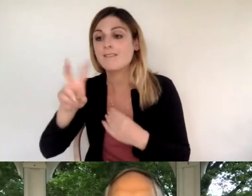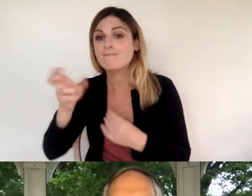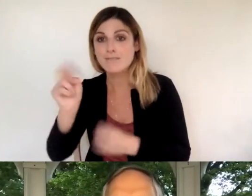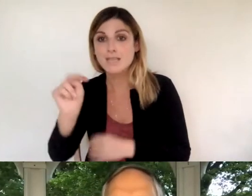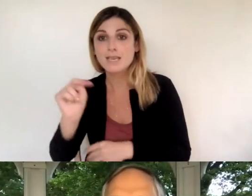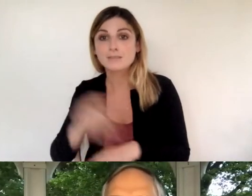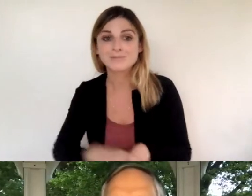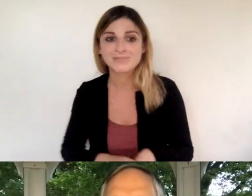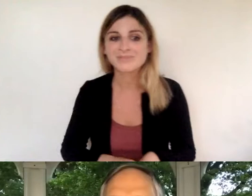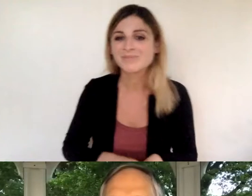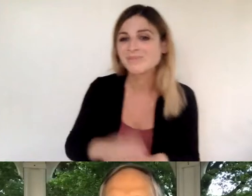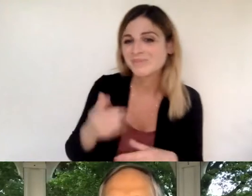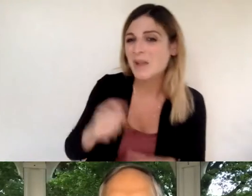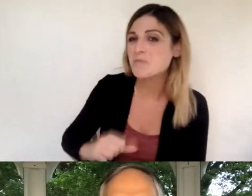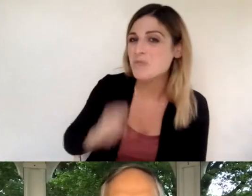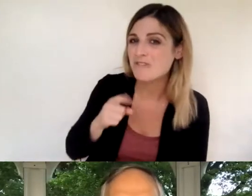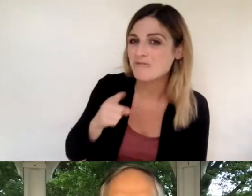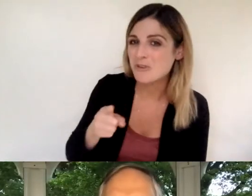That's why I'm so proud of you.